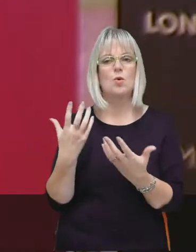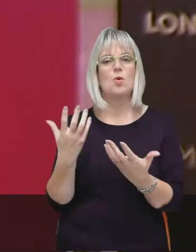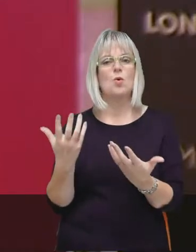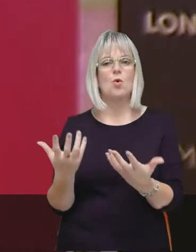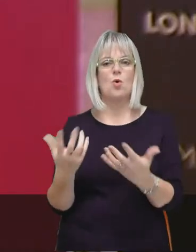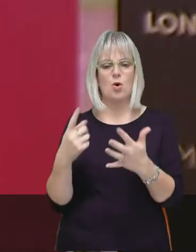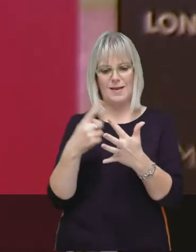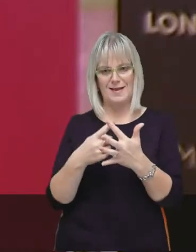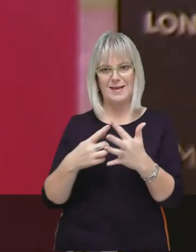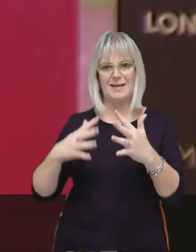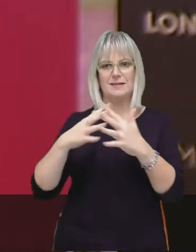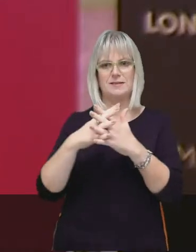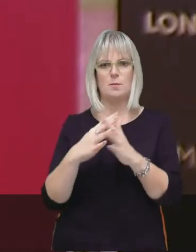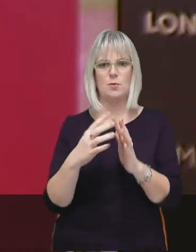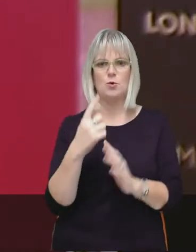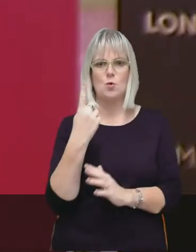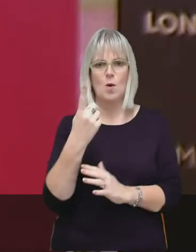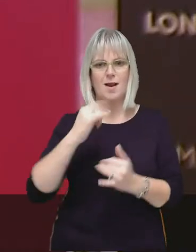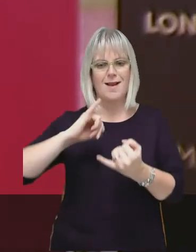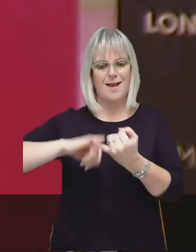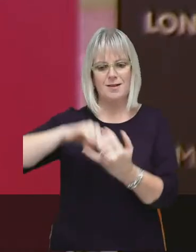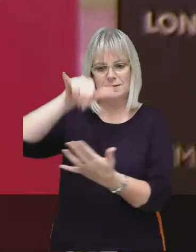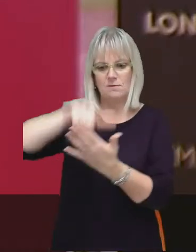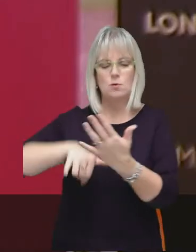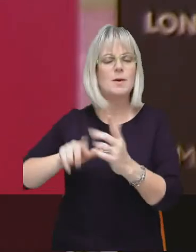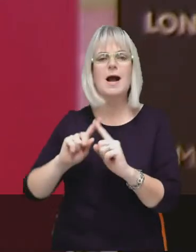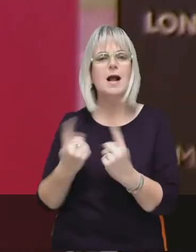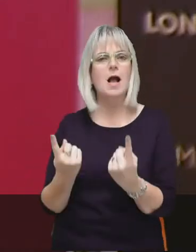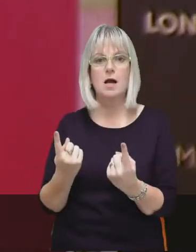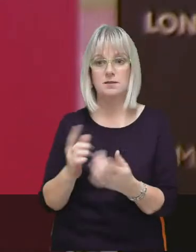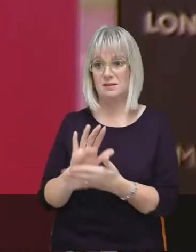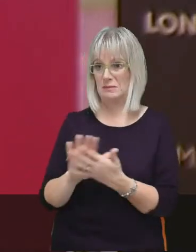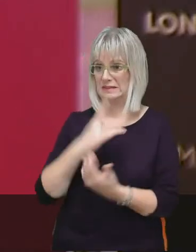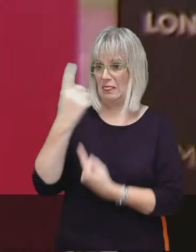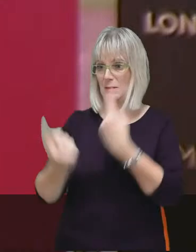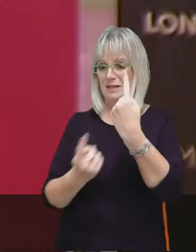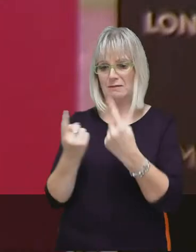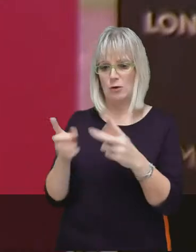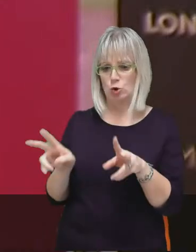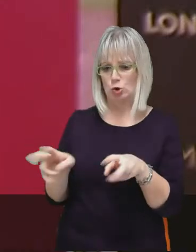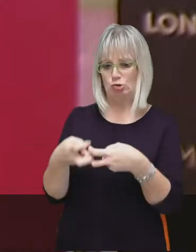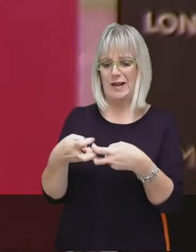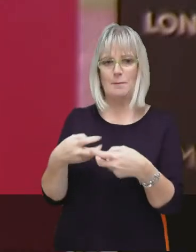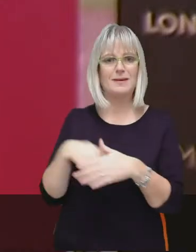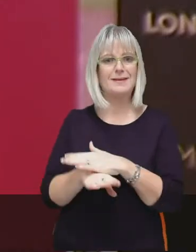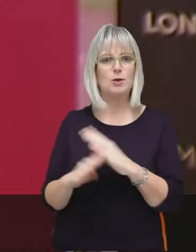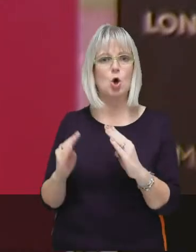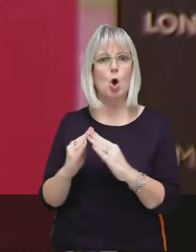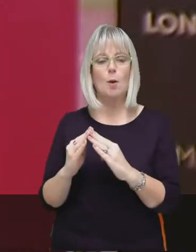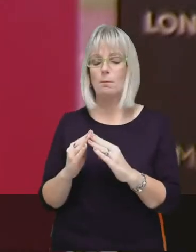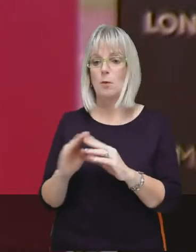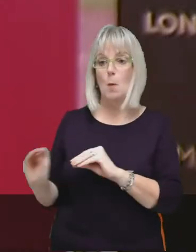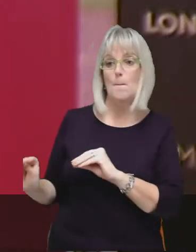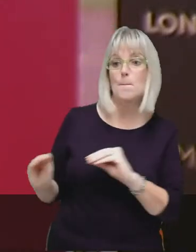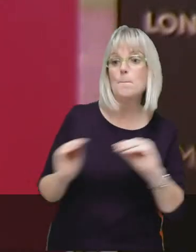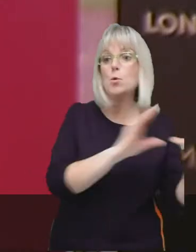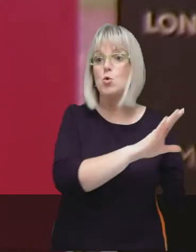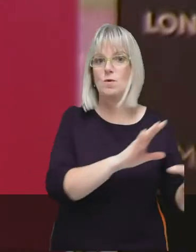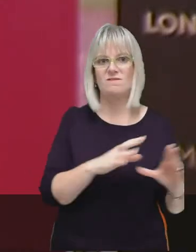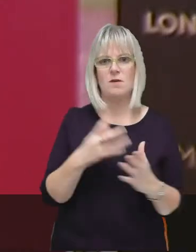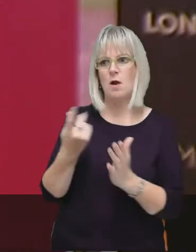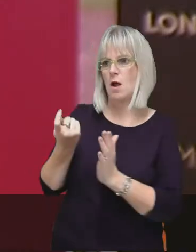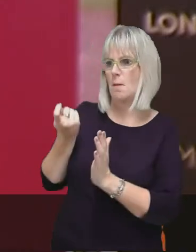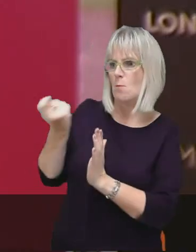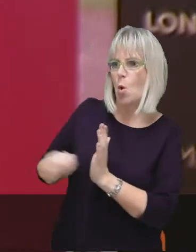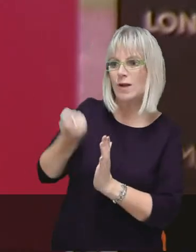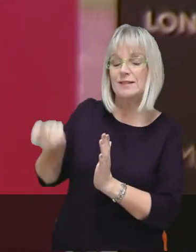means that many Londoners are effectively trapped in their homes, unable to move or remortgage their